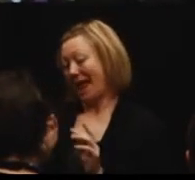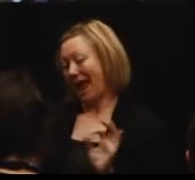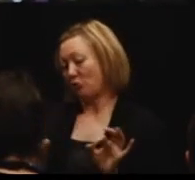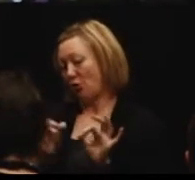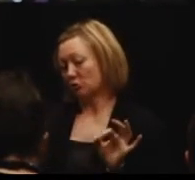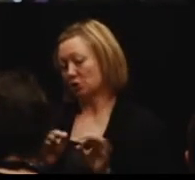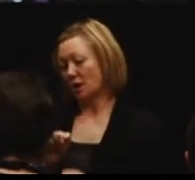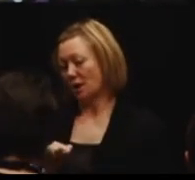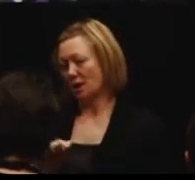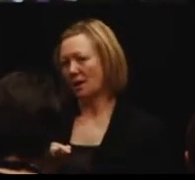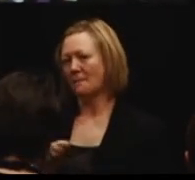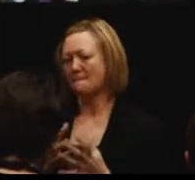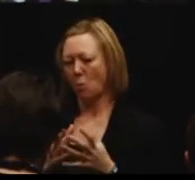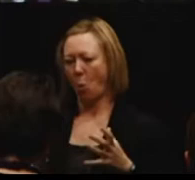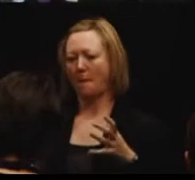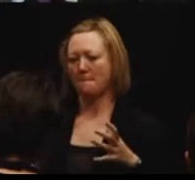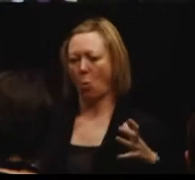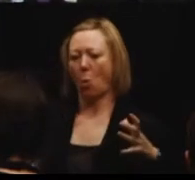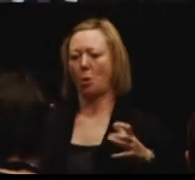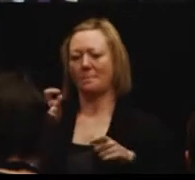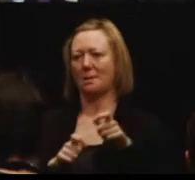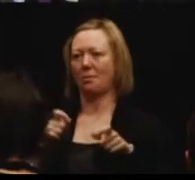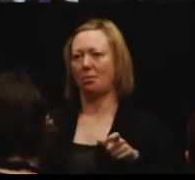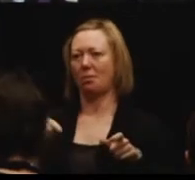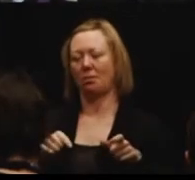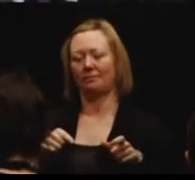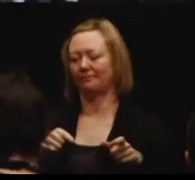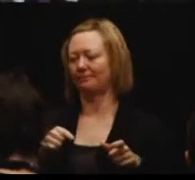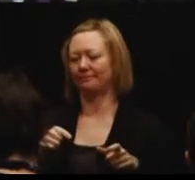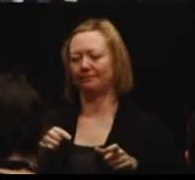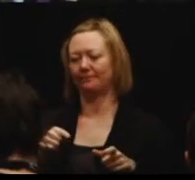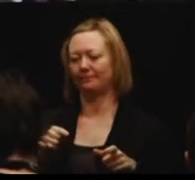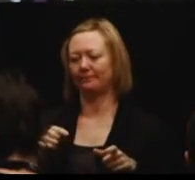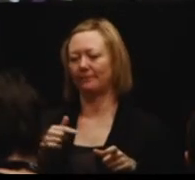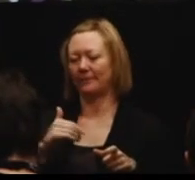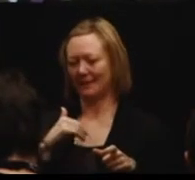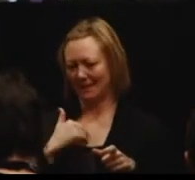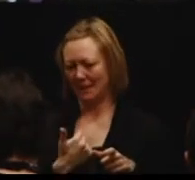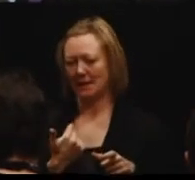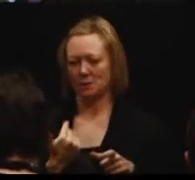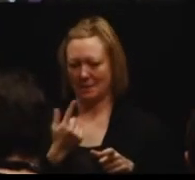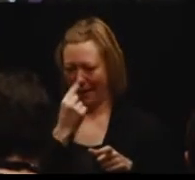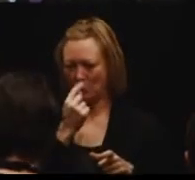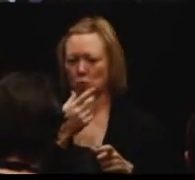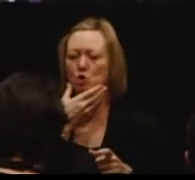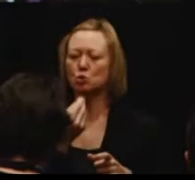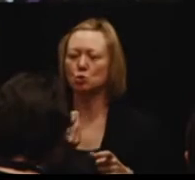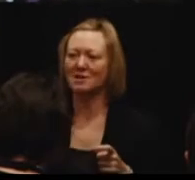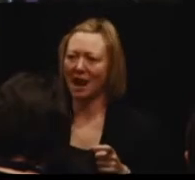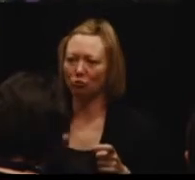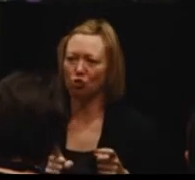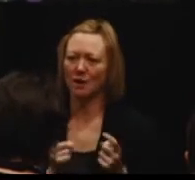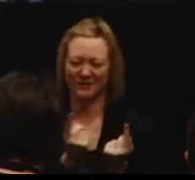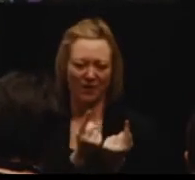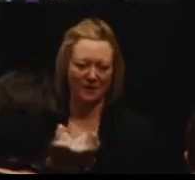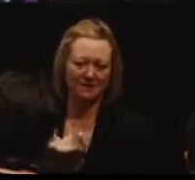more and more people who work in agriculture need to have some sort of ability to use electronic devices, use